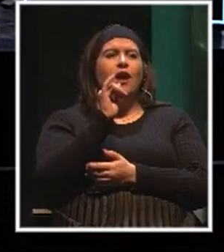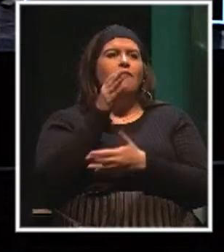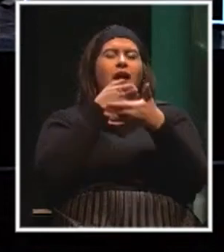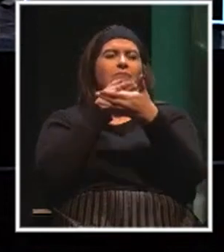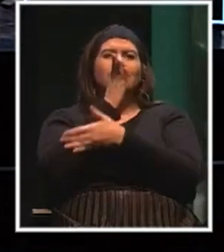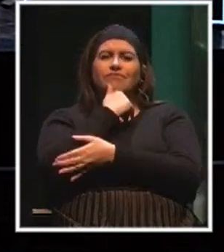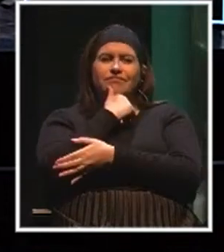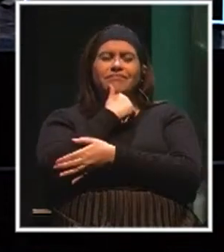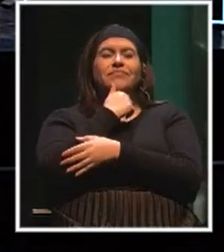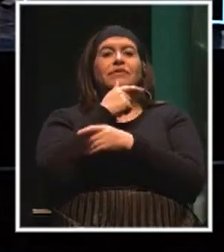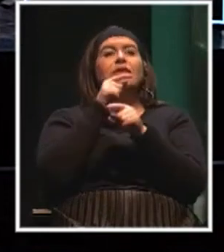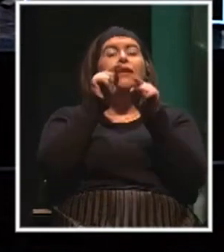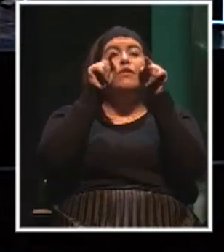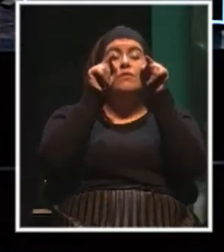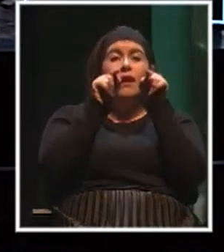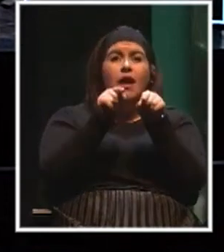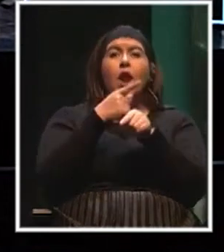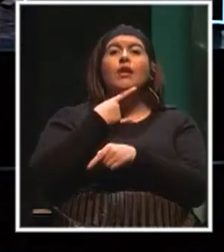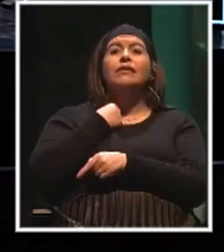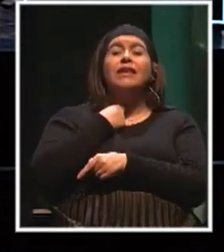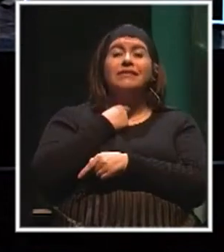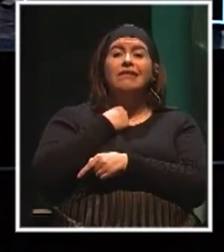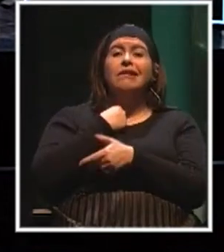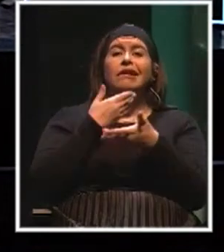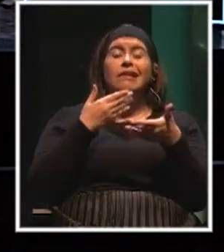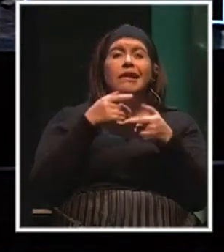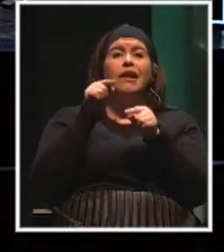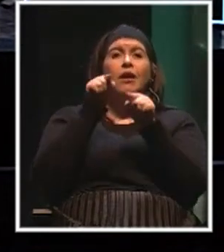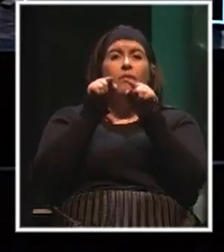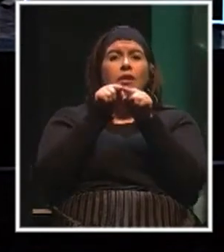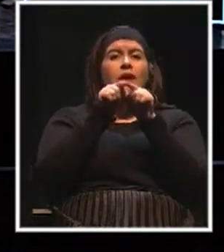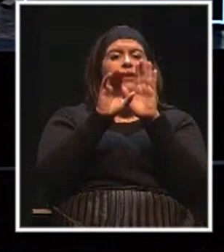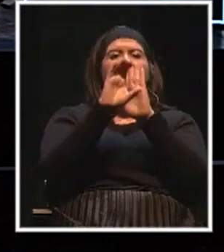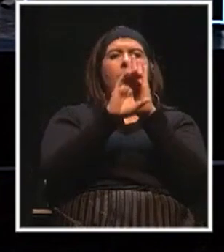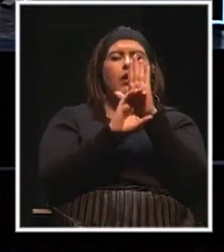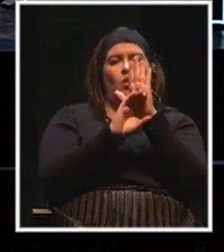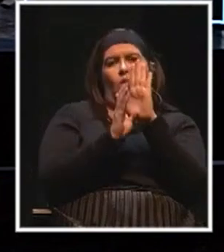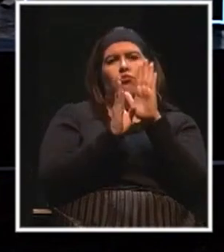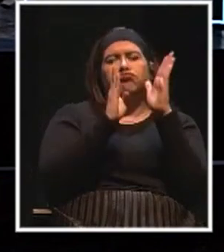episodes, and you could also